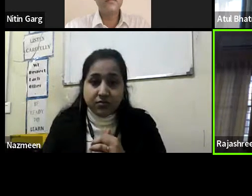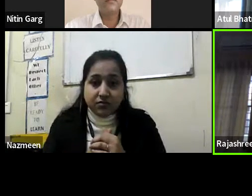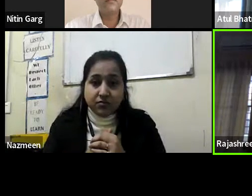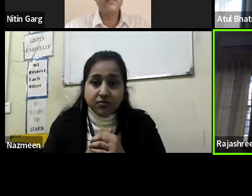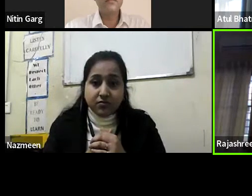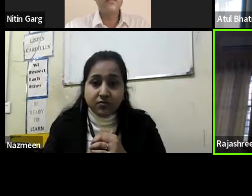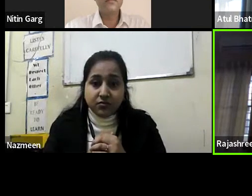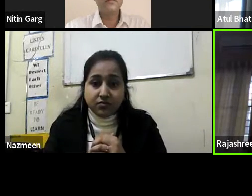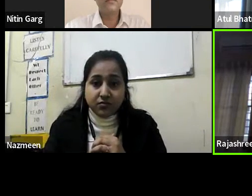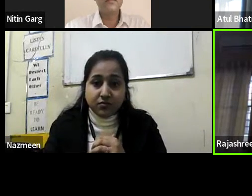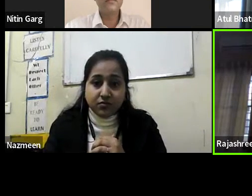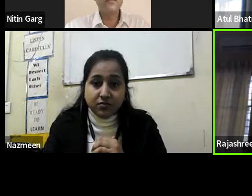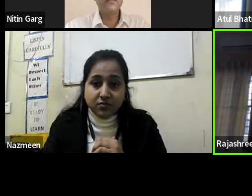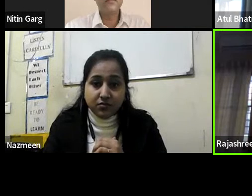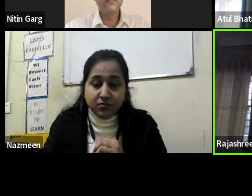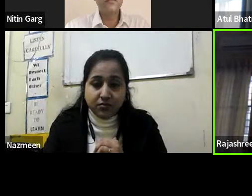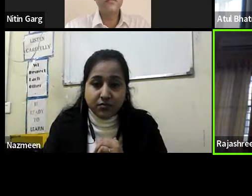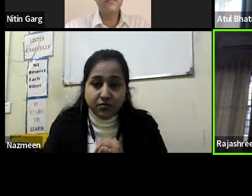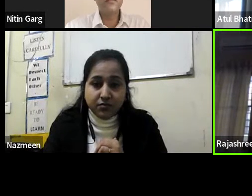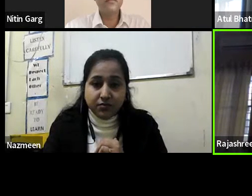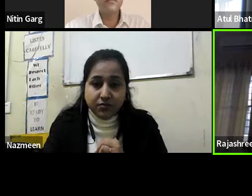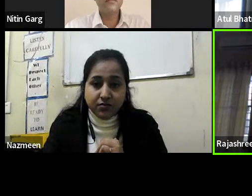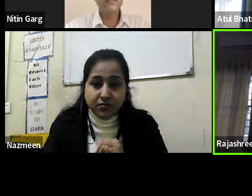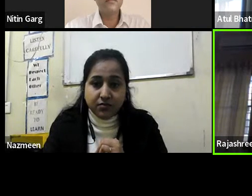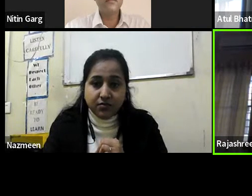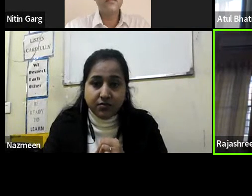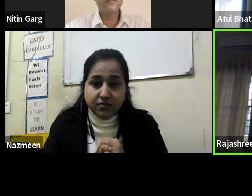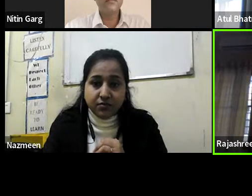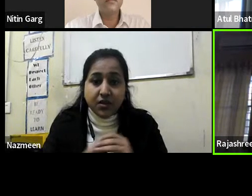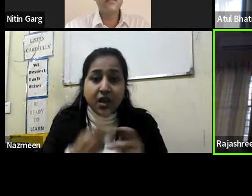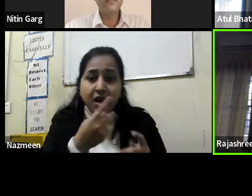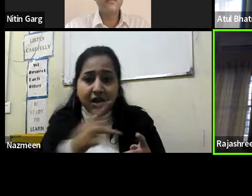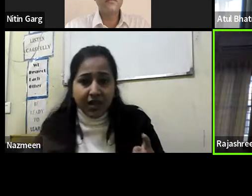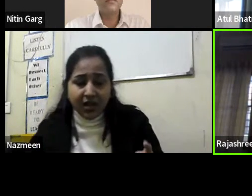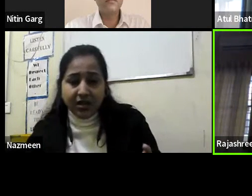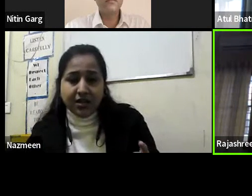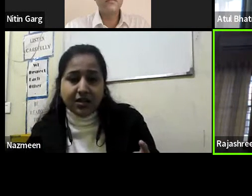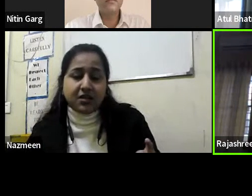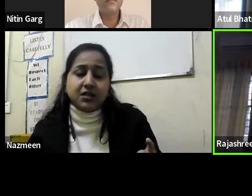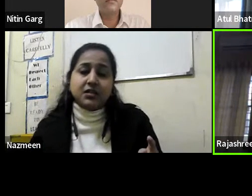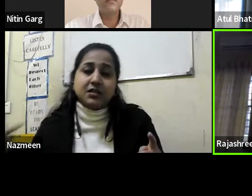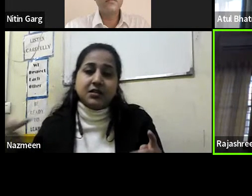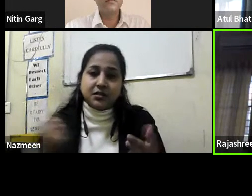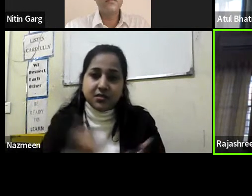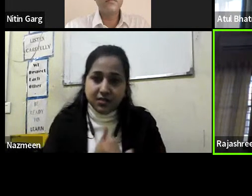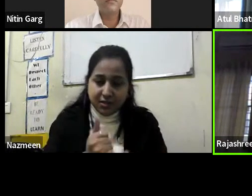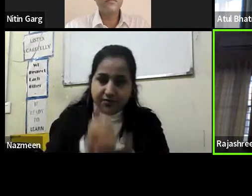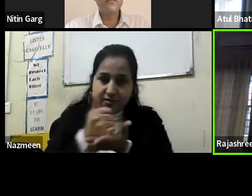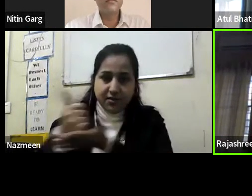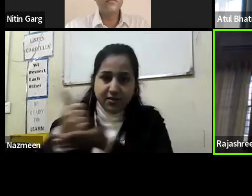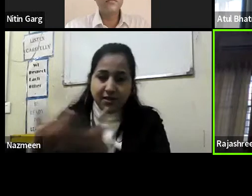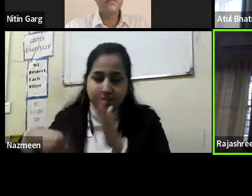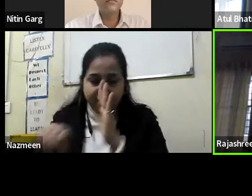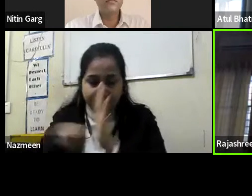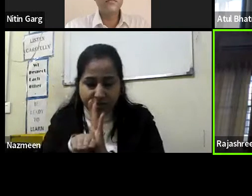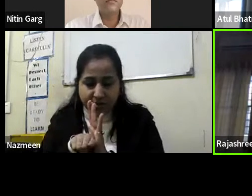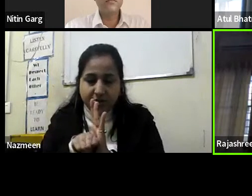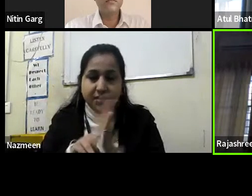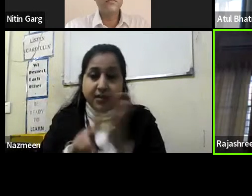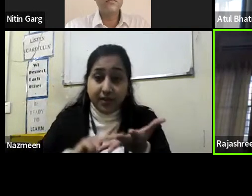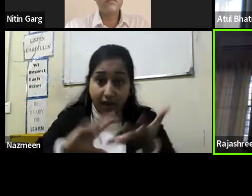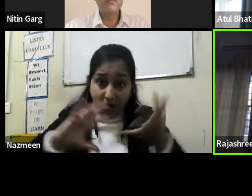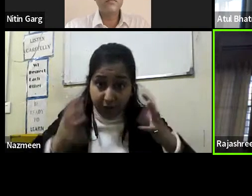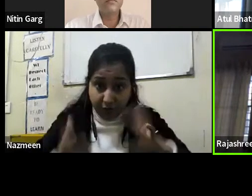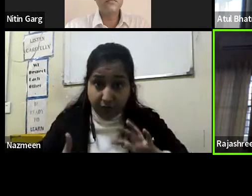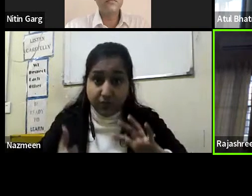technology. Like you said, technology is something need to service us, right? So we need to ensure that the technology do better services for an